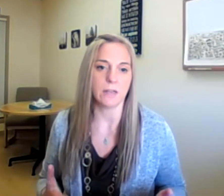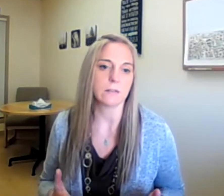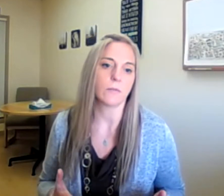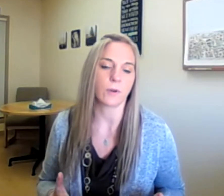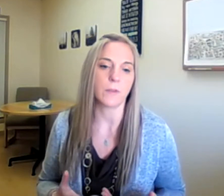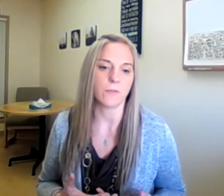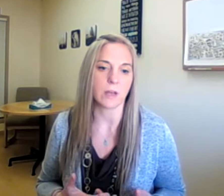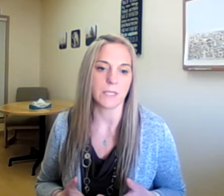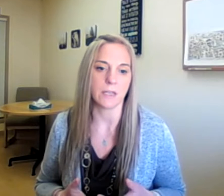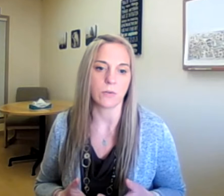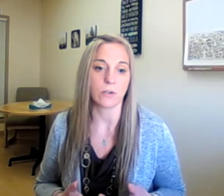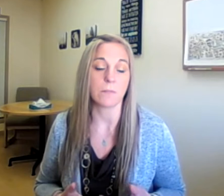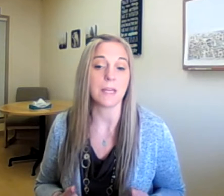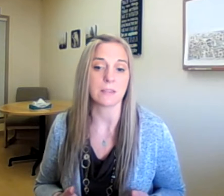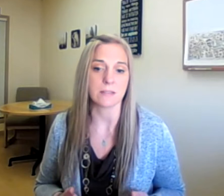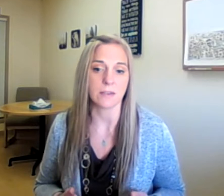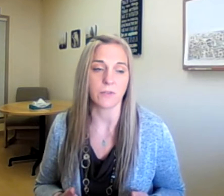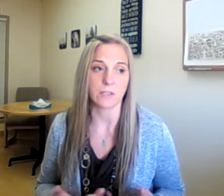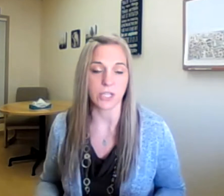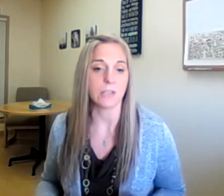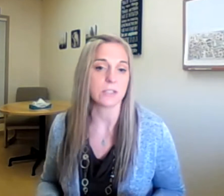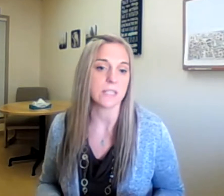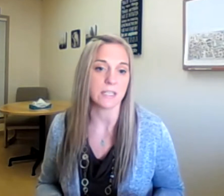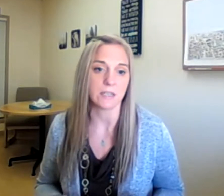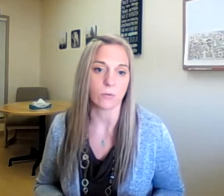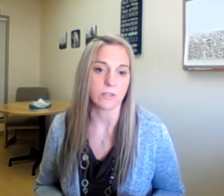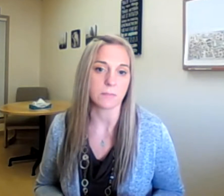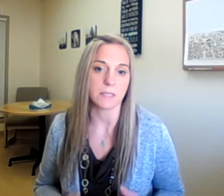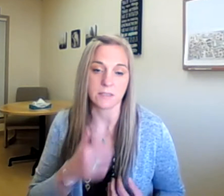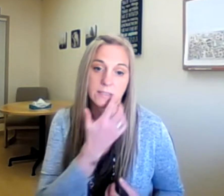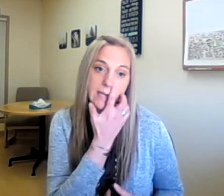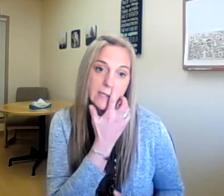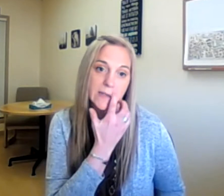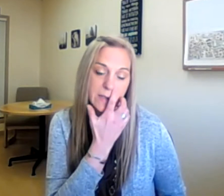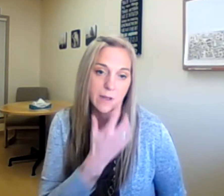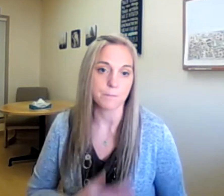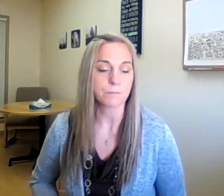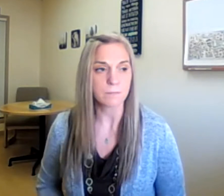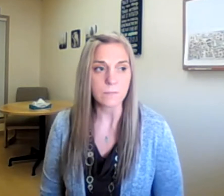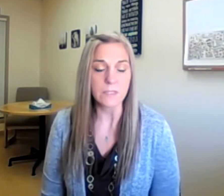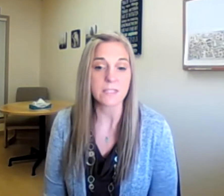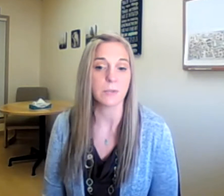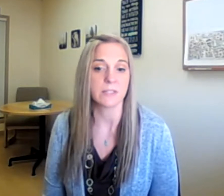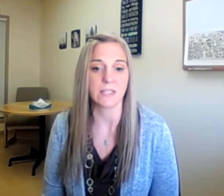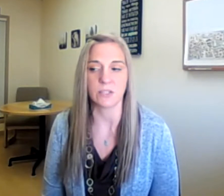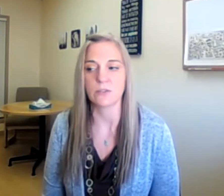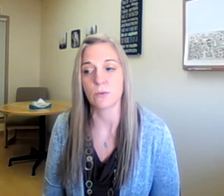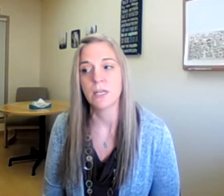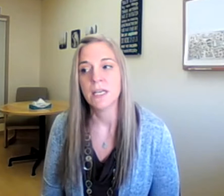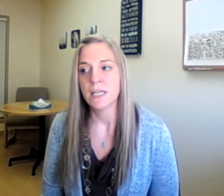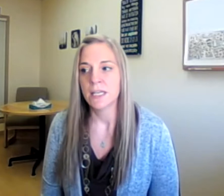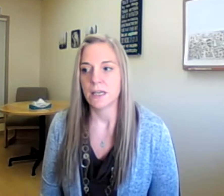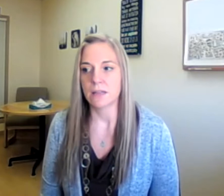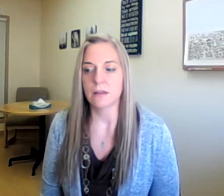energy from the family in order to make the significant changes needed in order to be sustained stabilization.